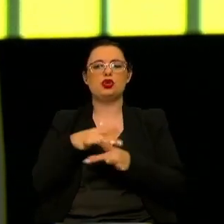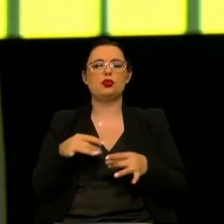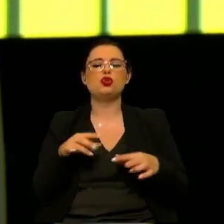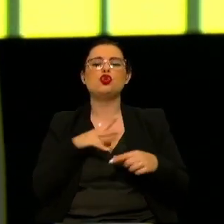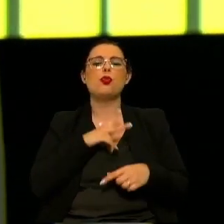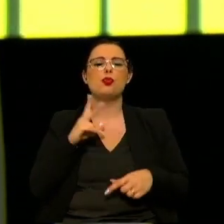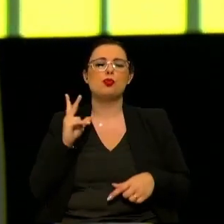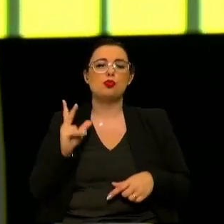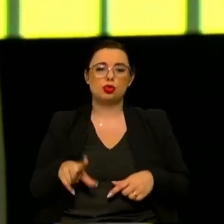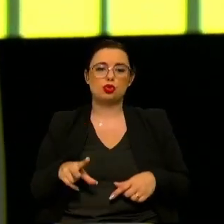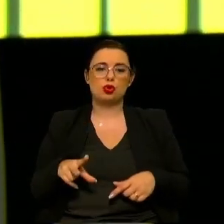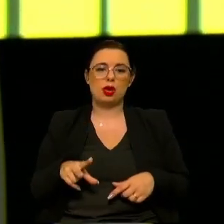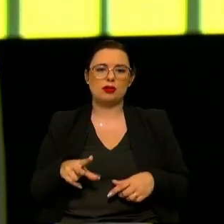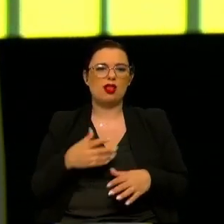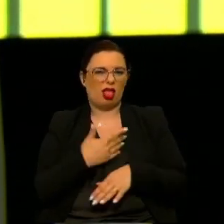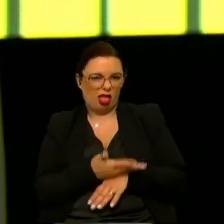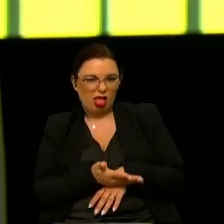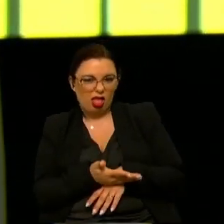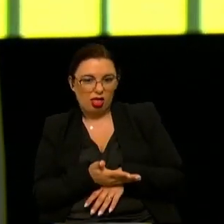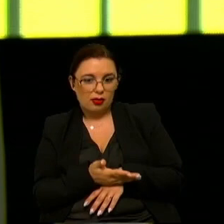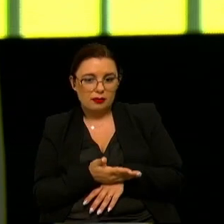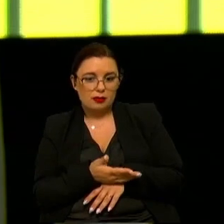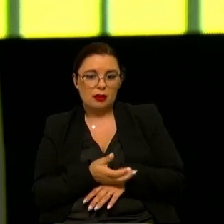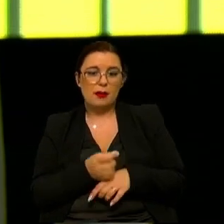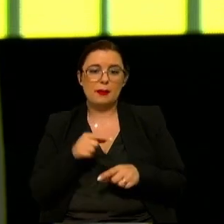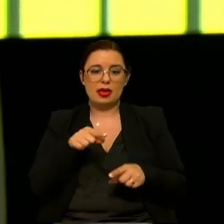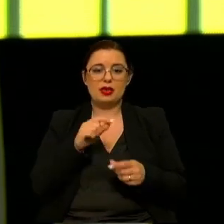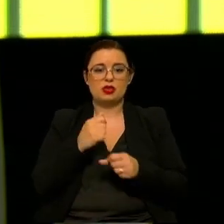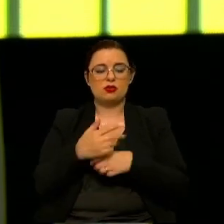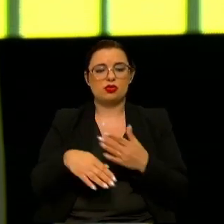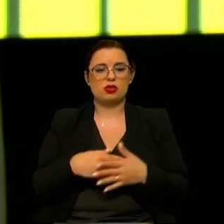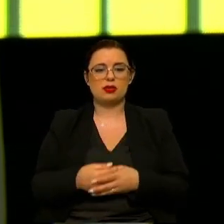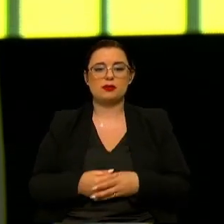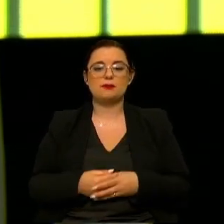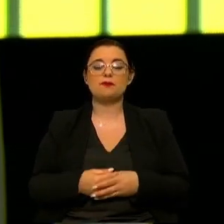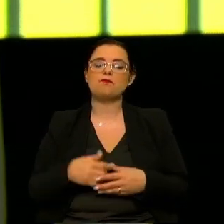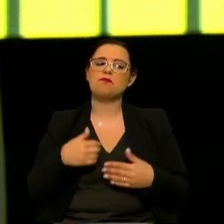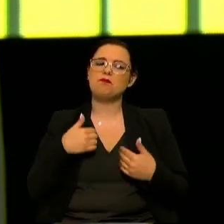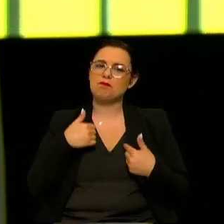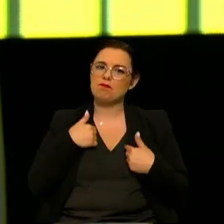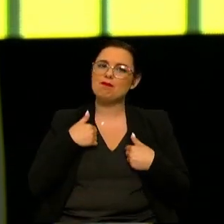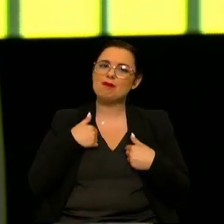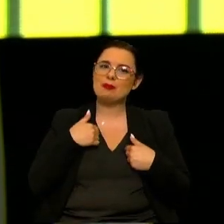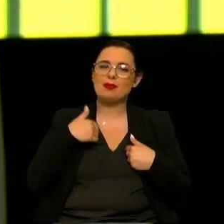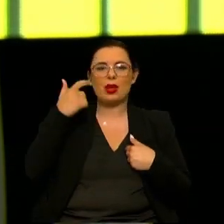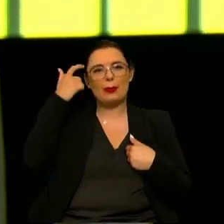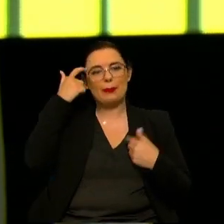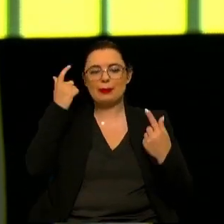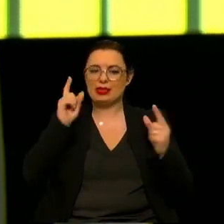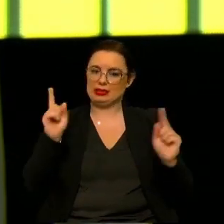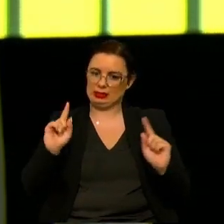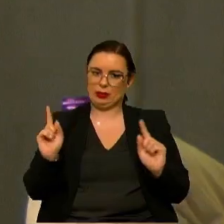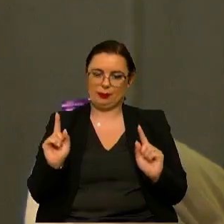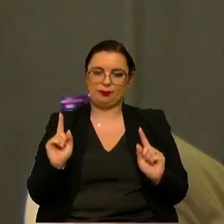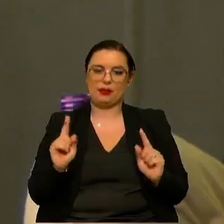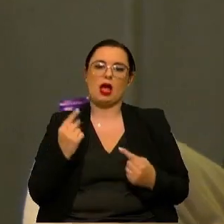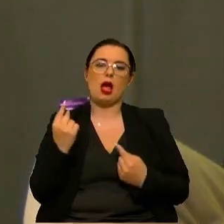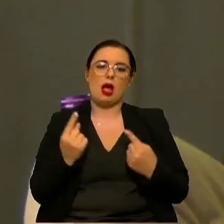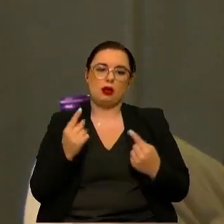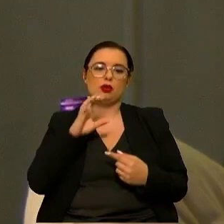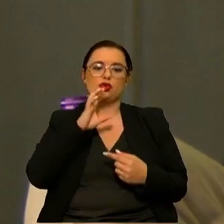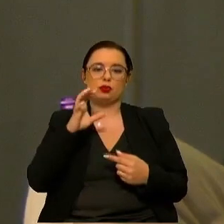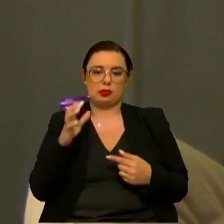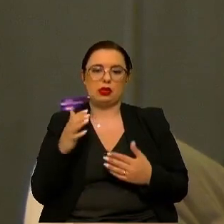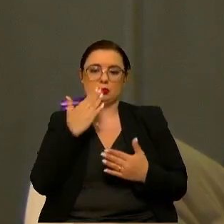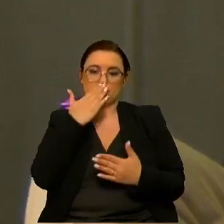our performance versus other European countries? Catarina, is Portugal lagging behind in this process? I don't think